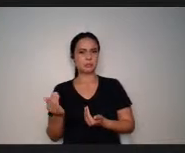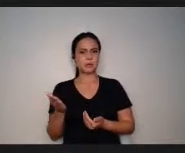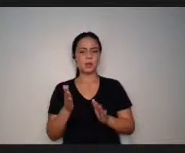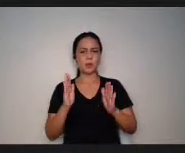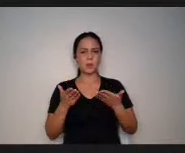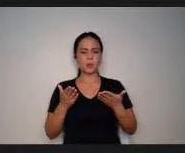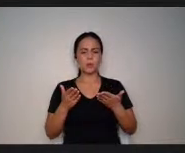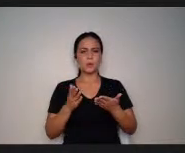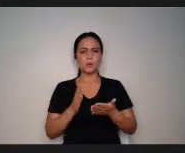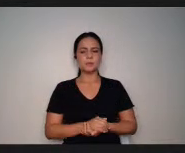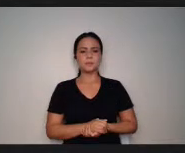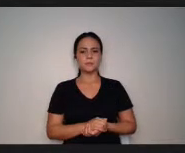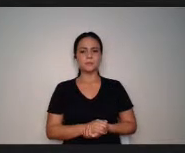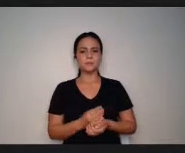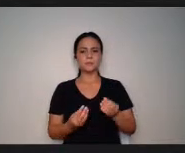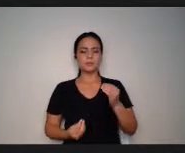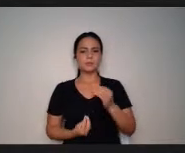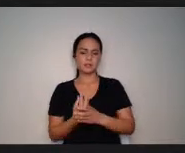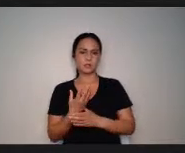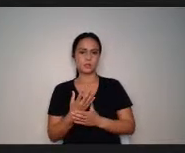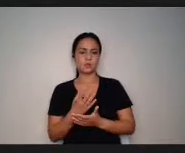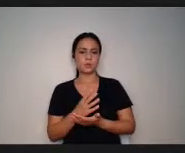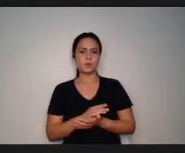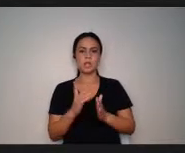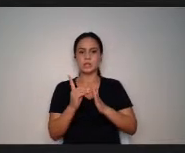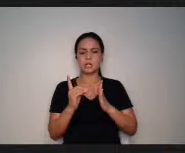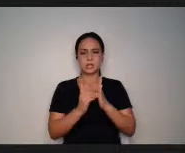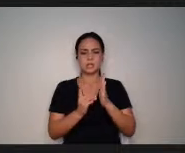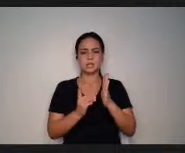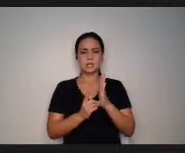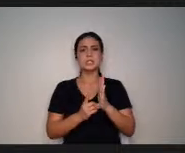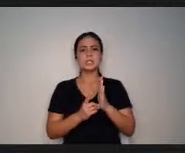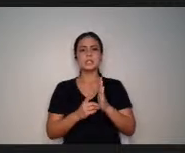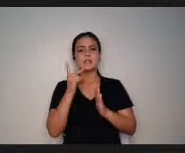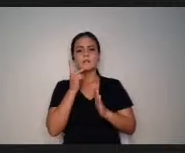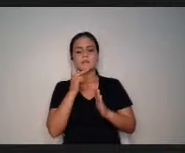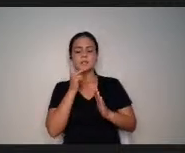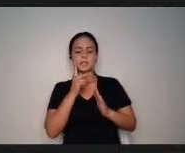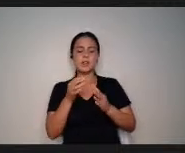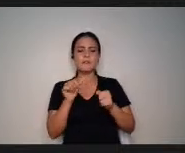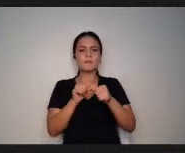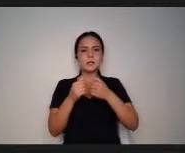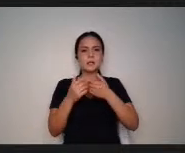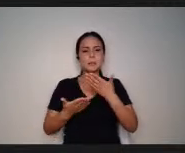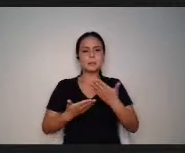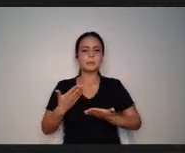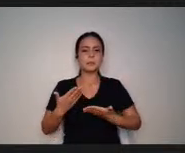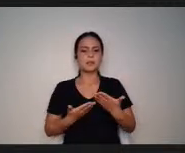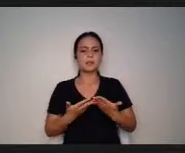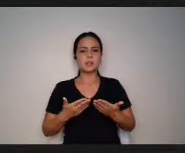This approach is a step-by-step approach for employers to begin to address